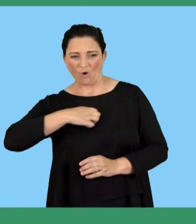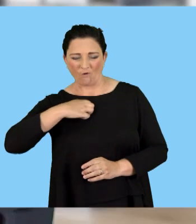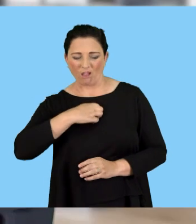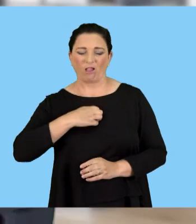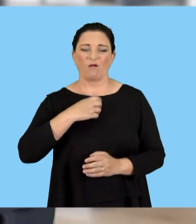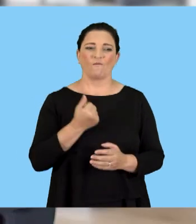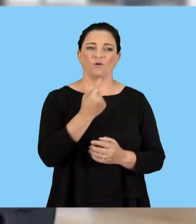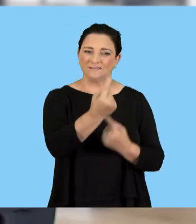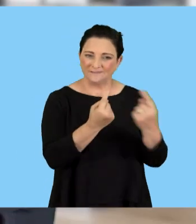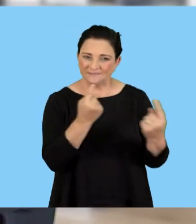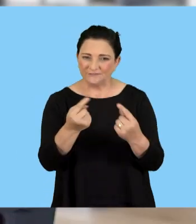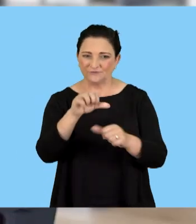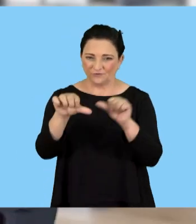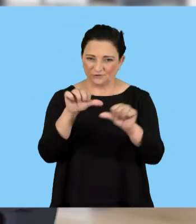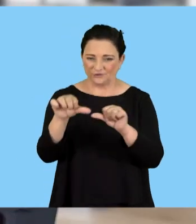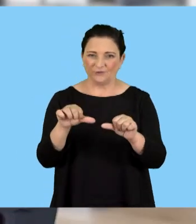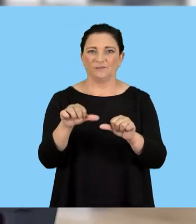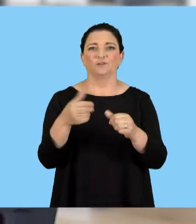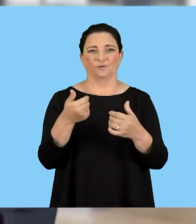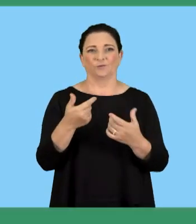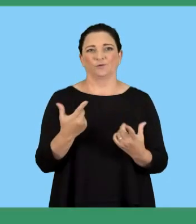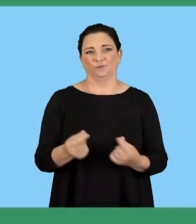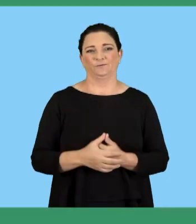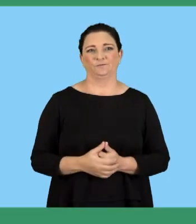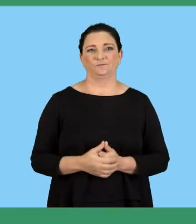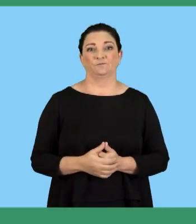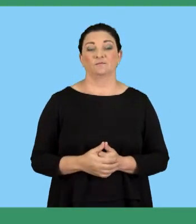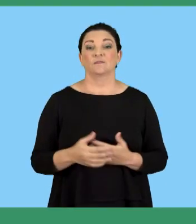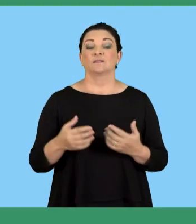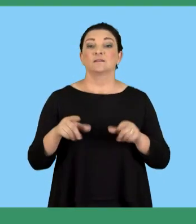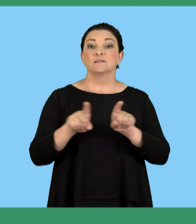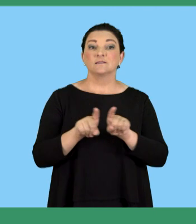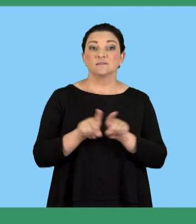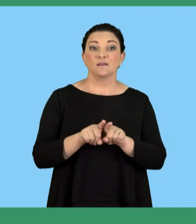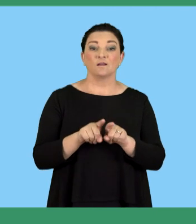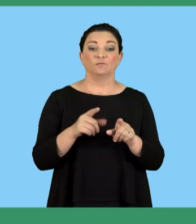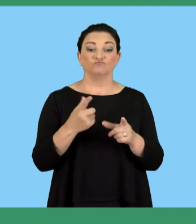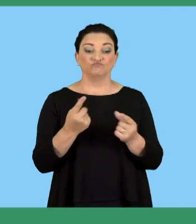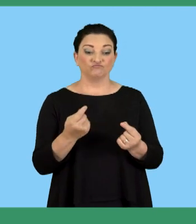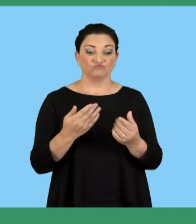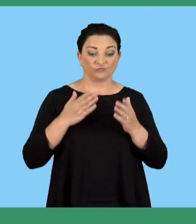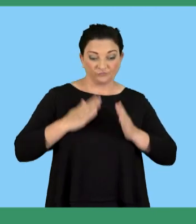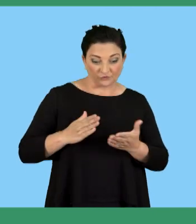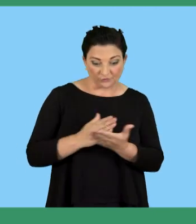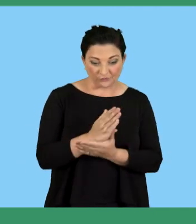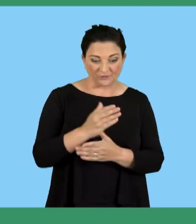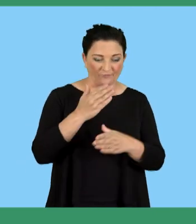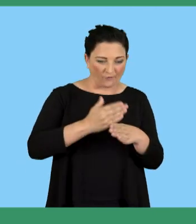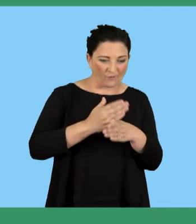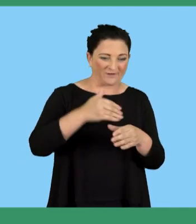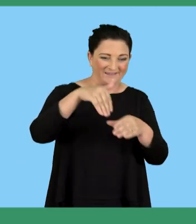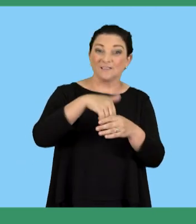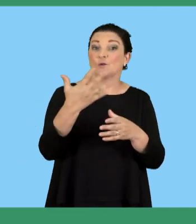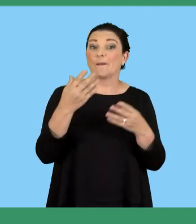is accepted by the society, which also has to do with protecting the human rights of the